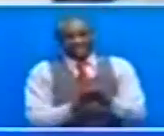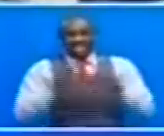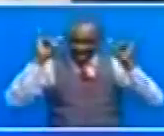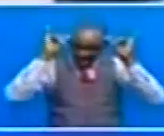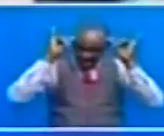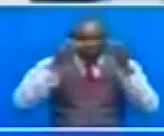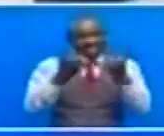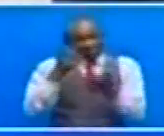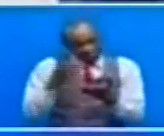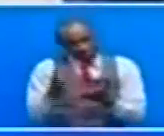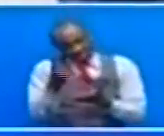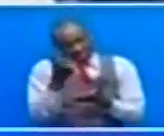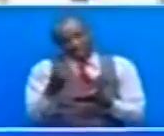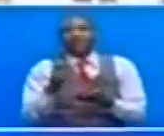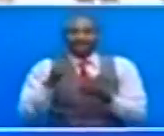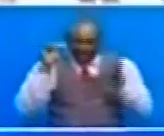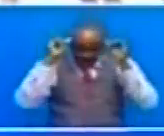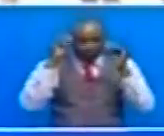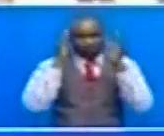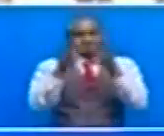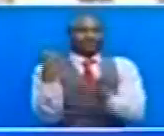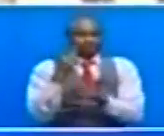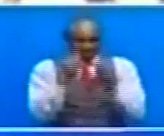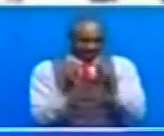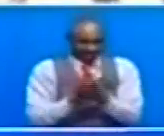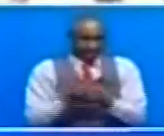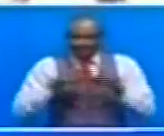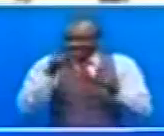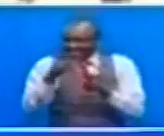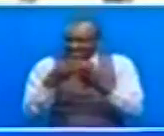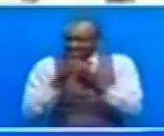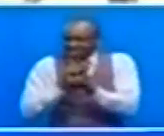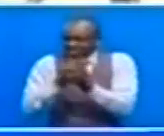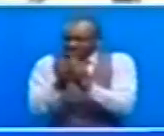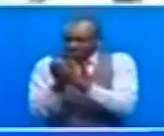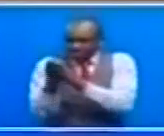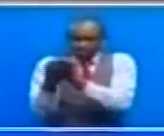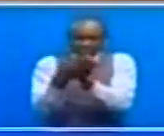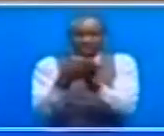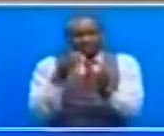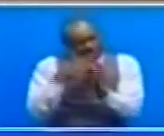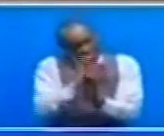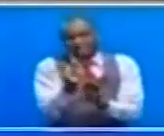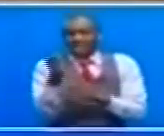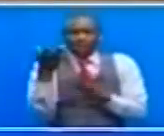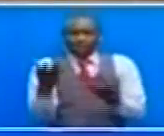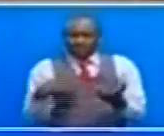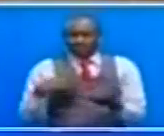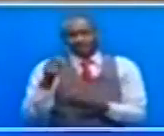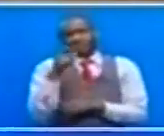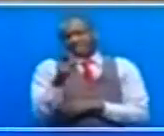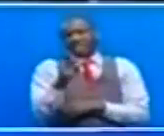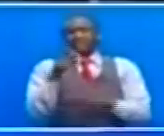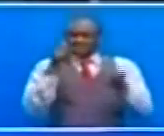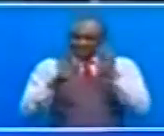cows preferred as the main source of milk. However, this trend seems to be shifting as land sizes reduce and the cost of a dairy cow